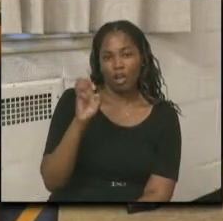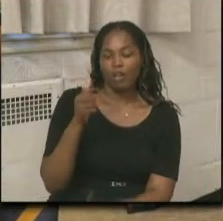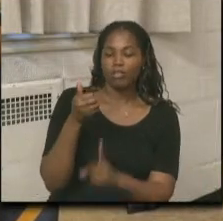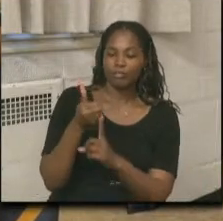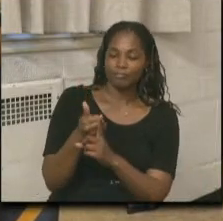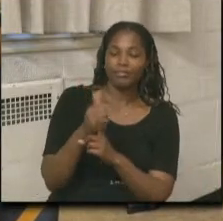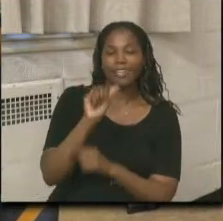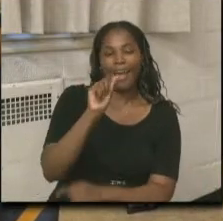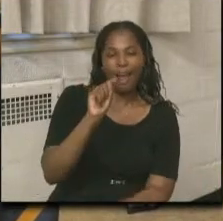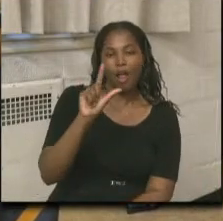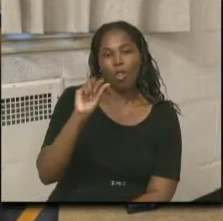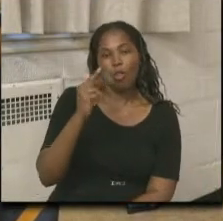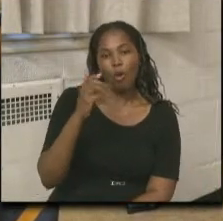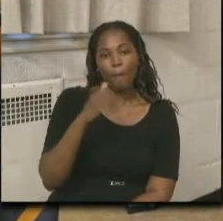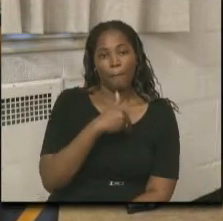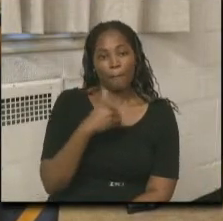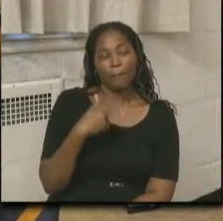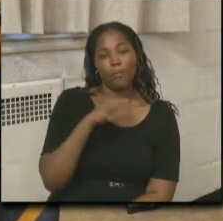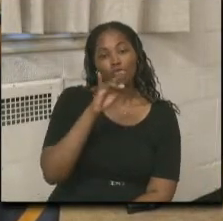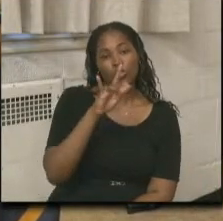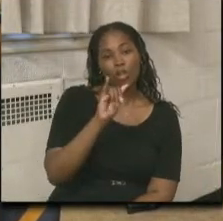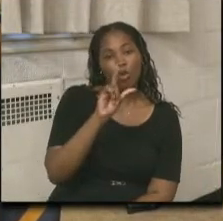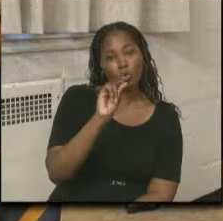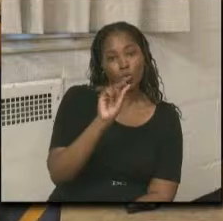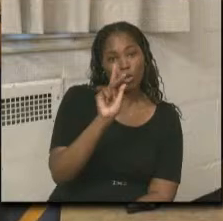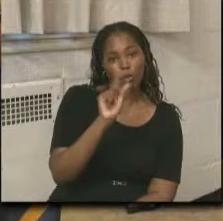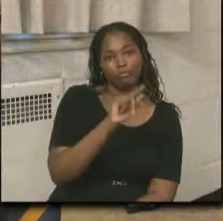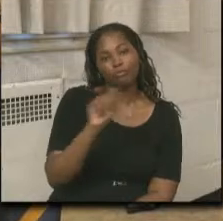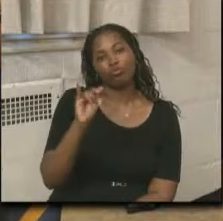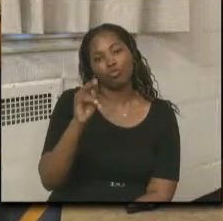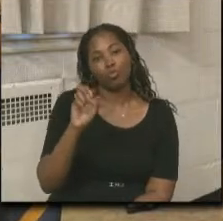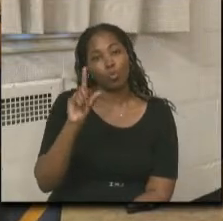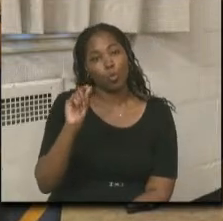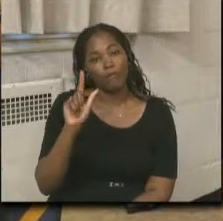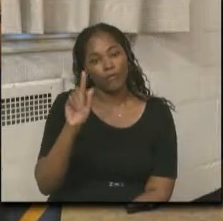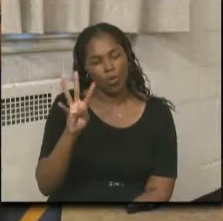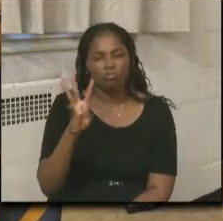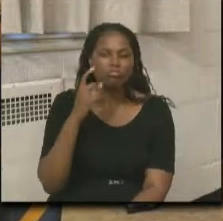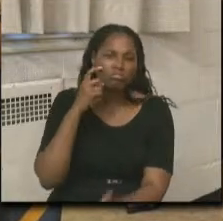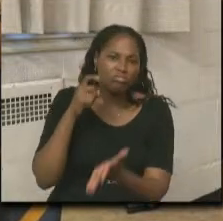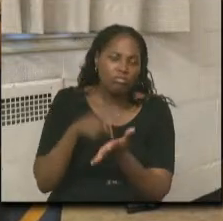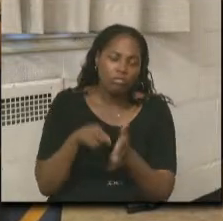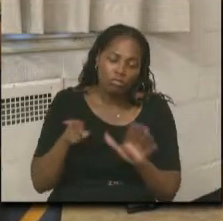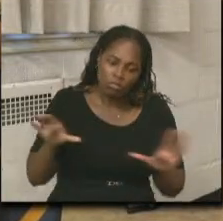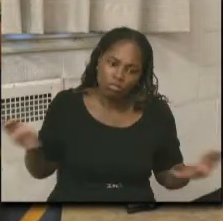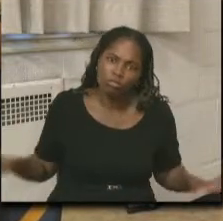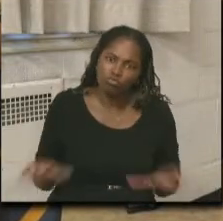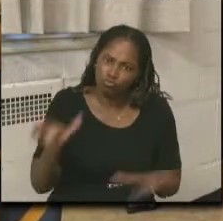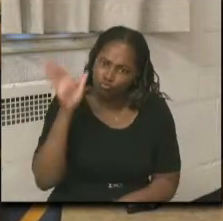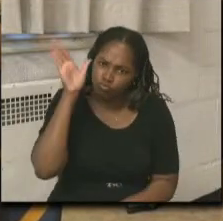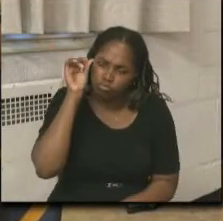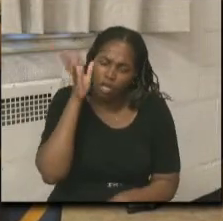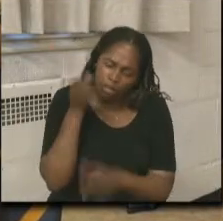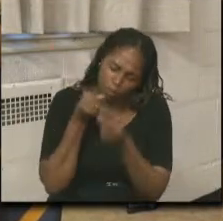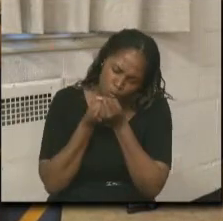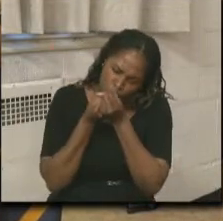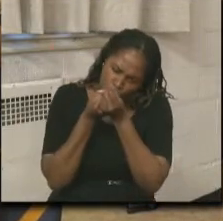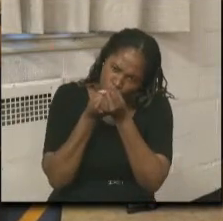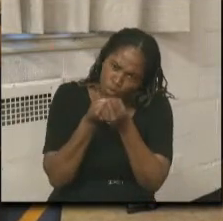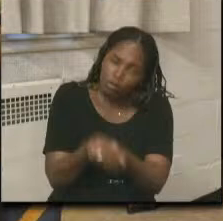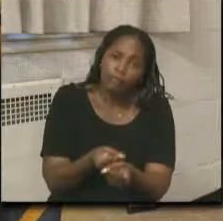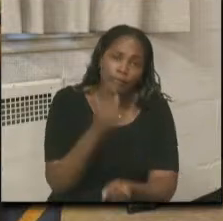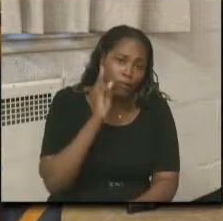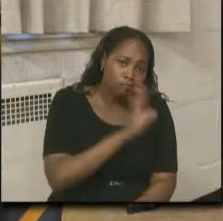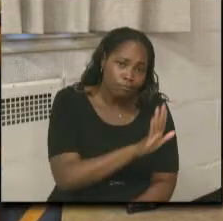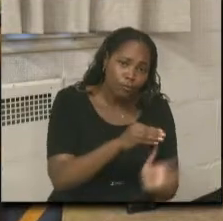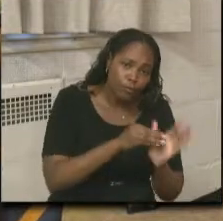member, July 2023 through June 2024, in recognition of your tireless efforts and unwavering support of students,